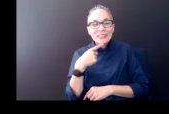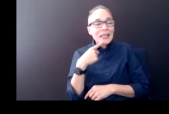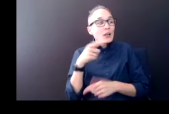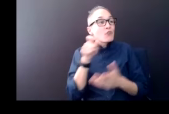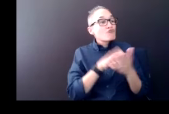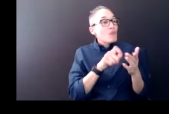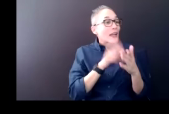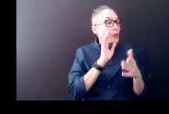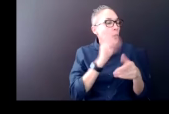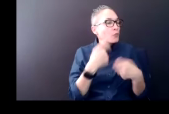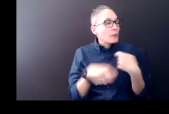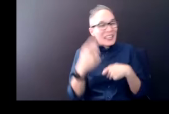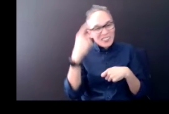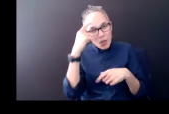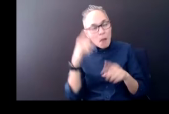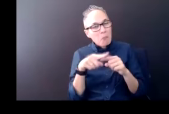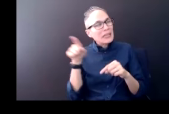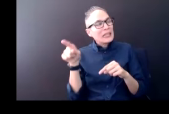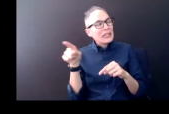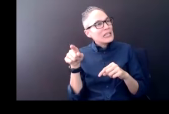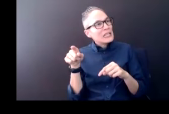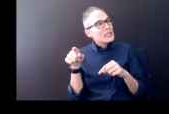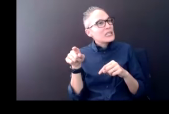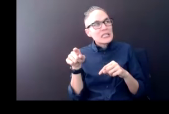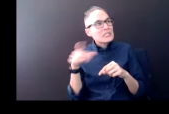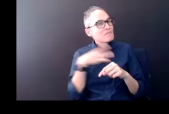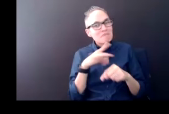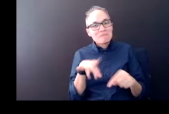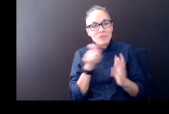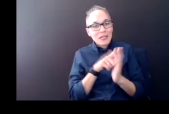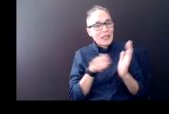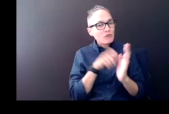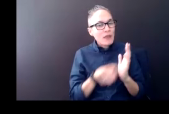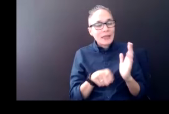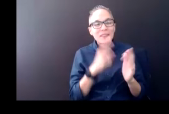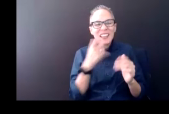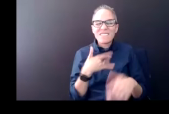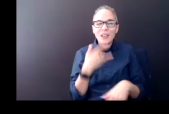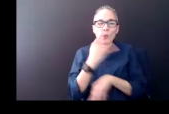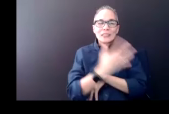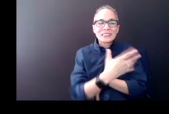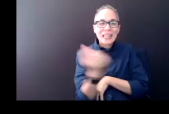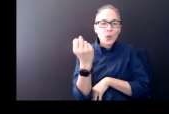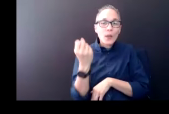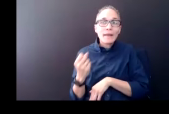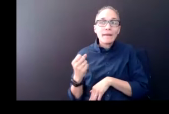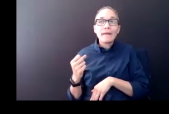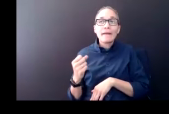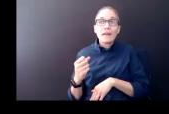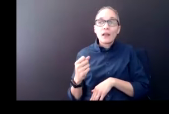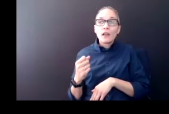thought, but he was a big proponent and criticism of writing because he felt like it would take away from what